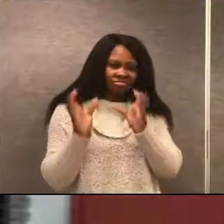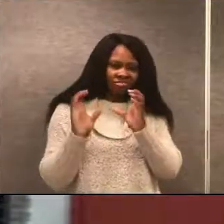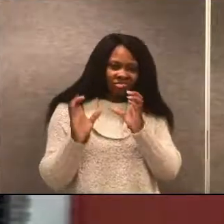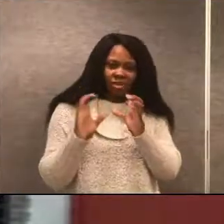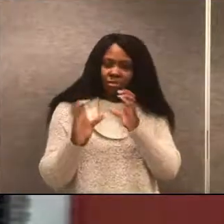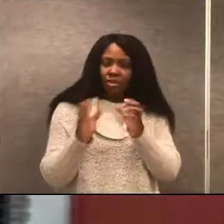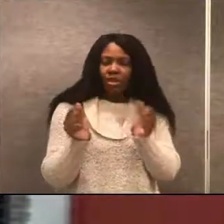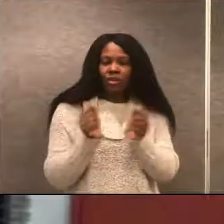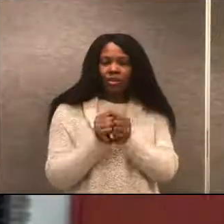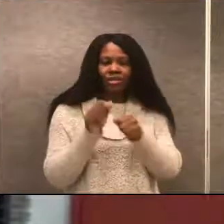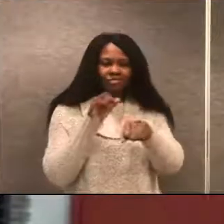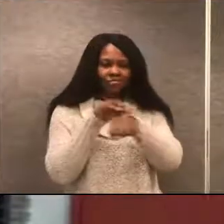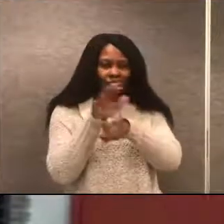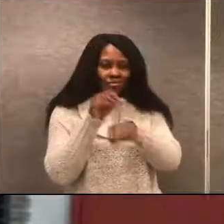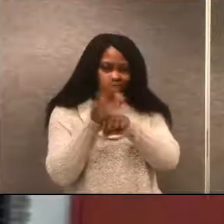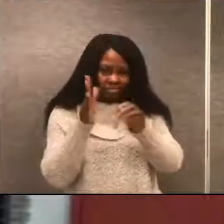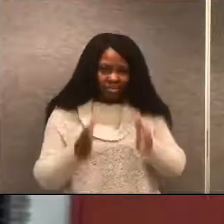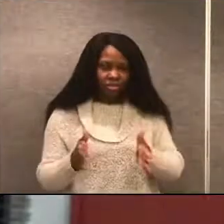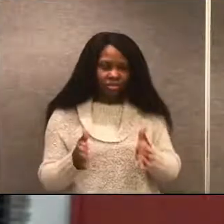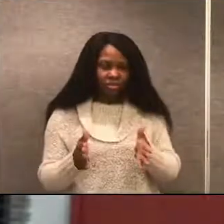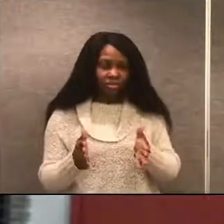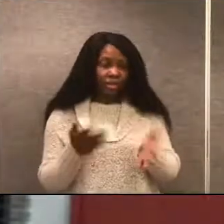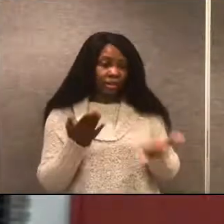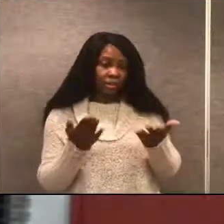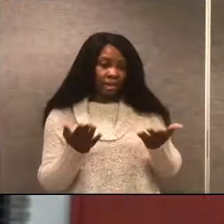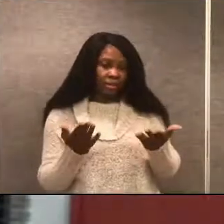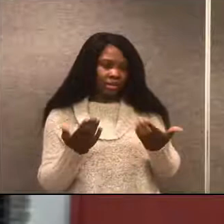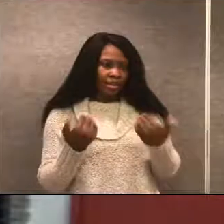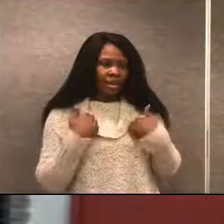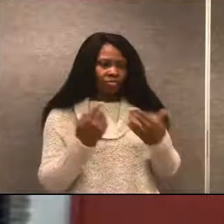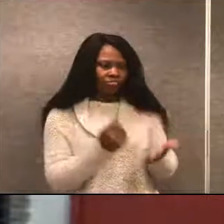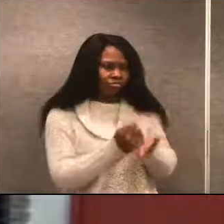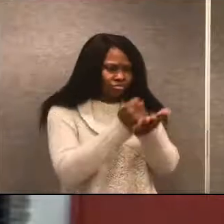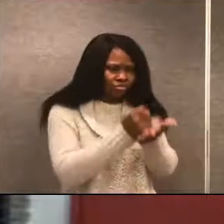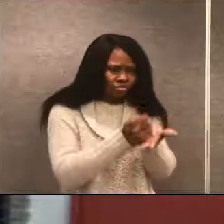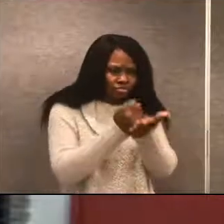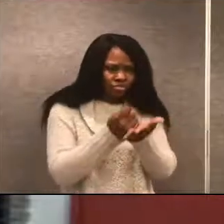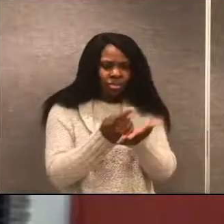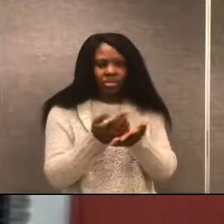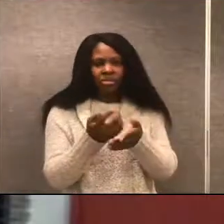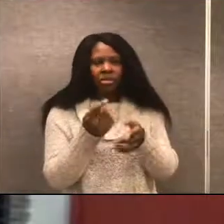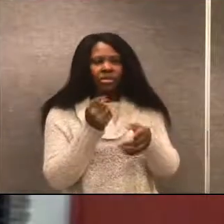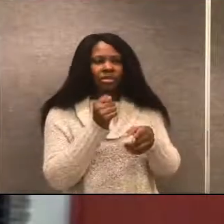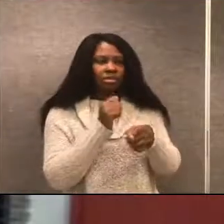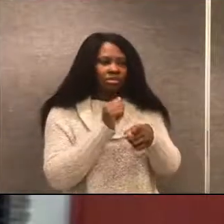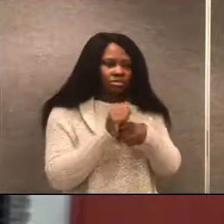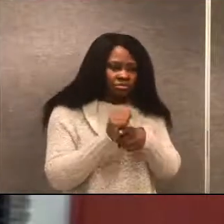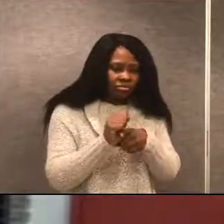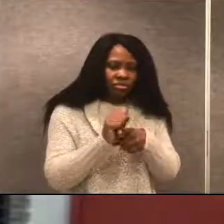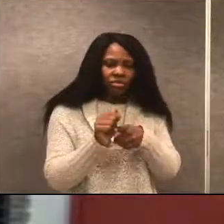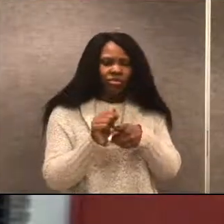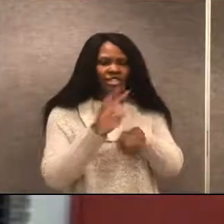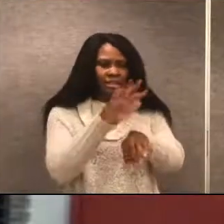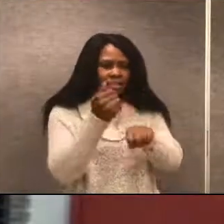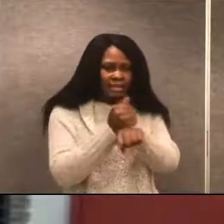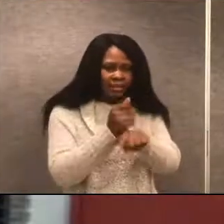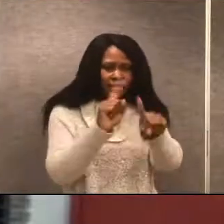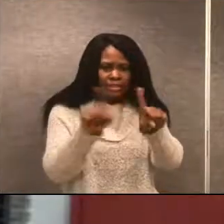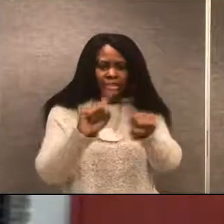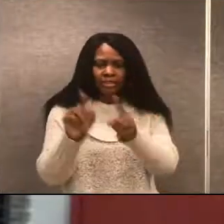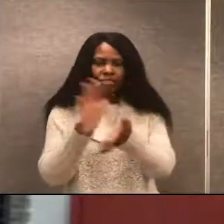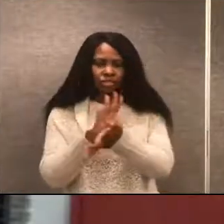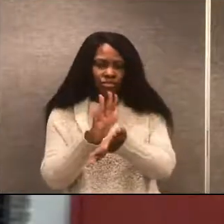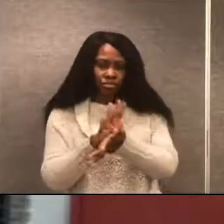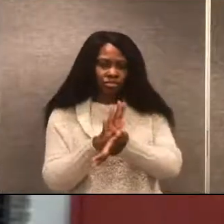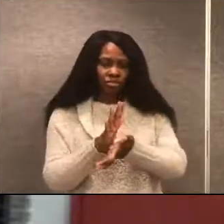maybe there are other supports. Maybe there's tutoring things that are being happened that are set up differently in the various schools. I know as